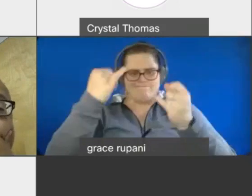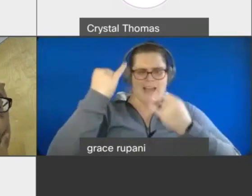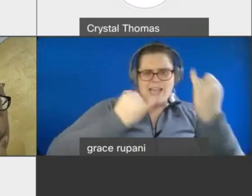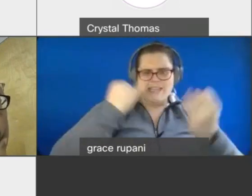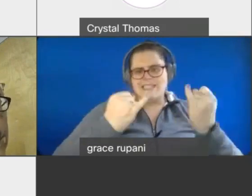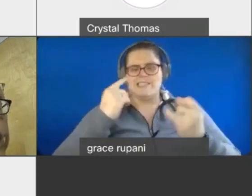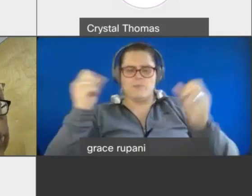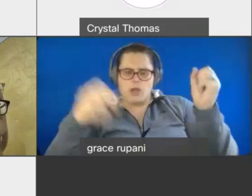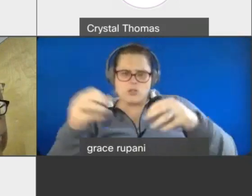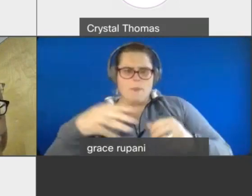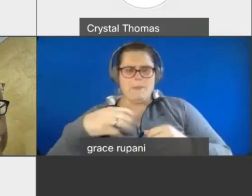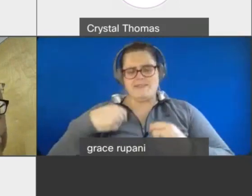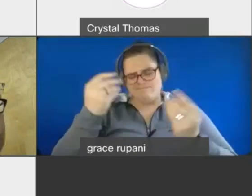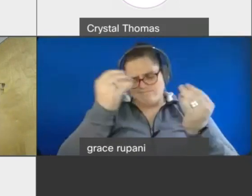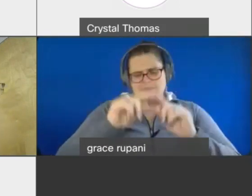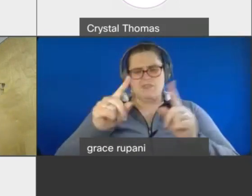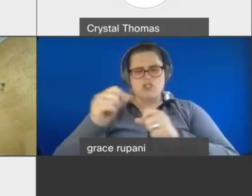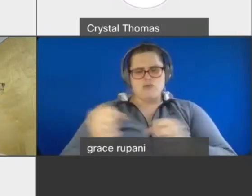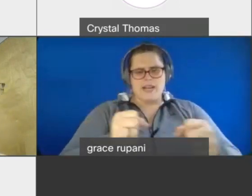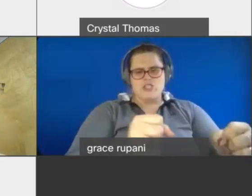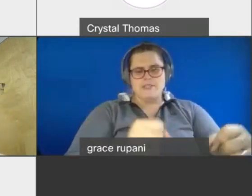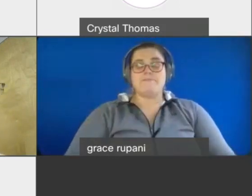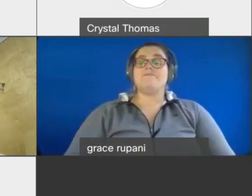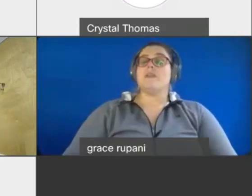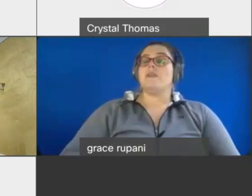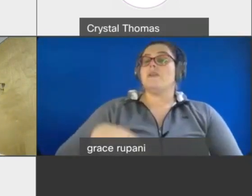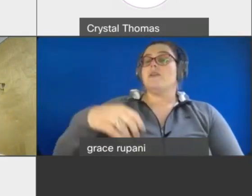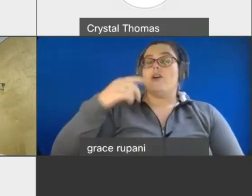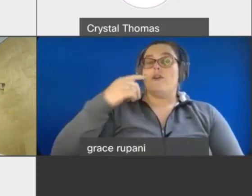Quality resource specialist. This was not,